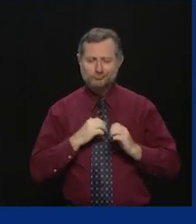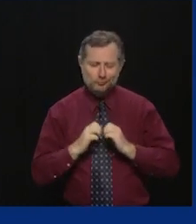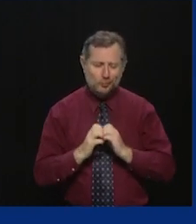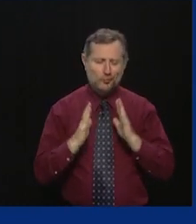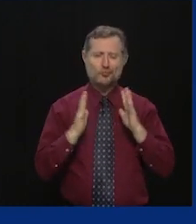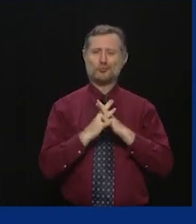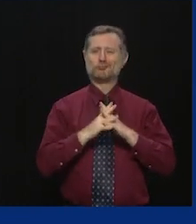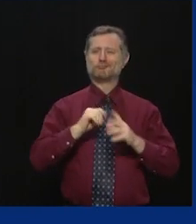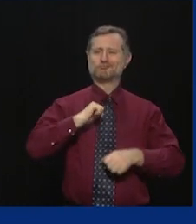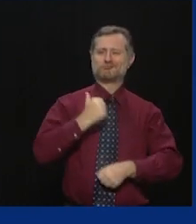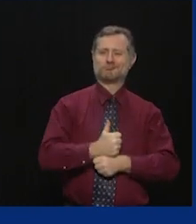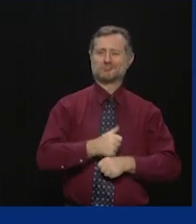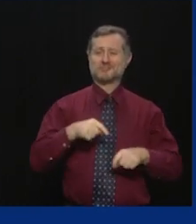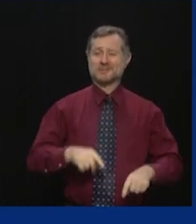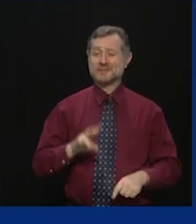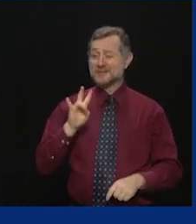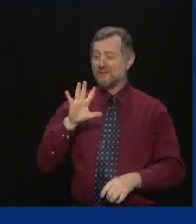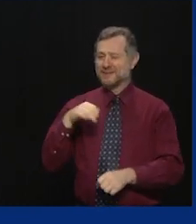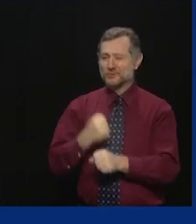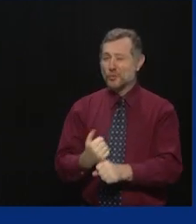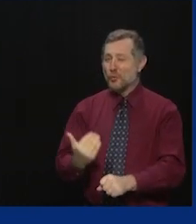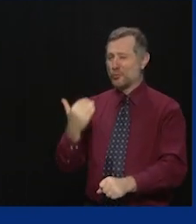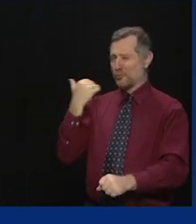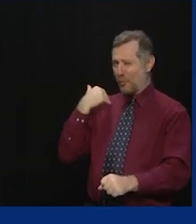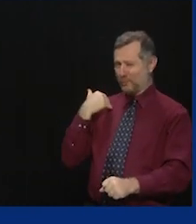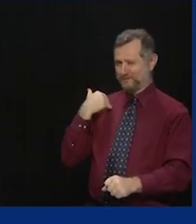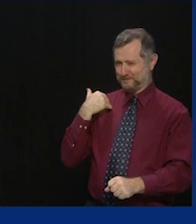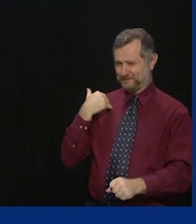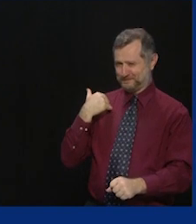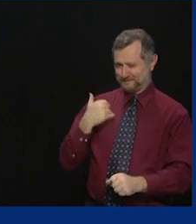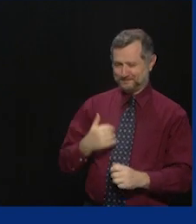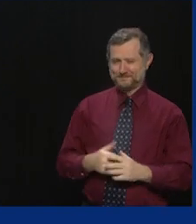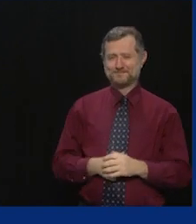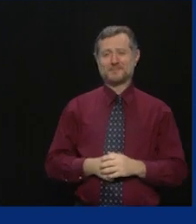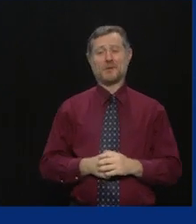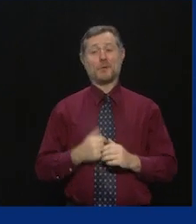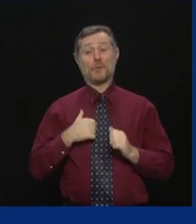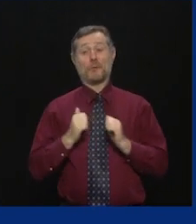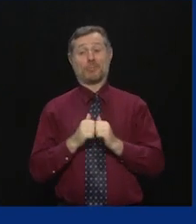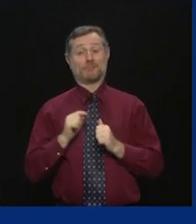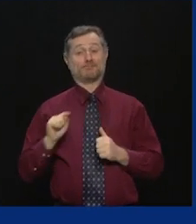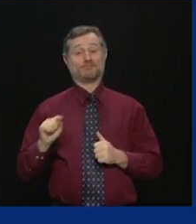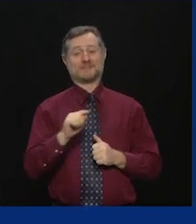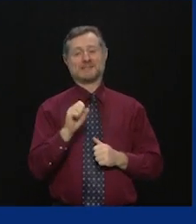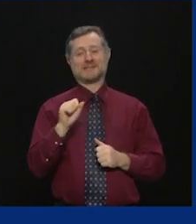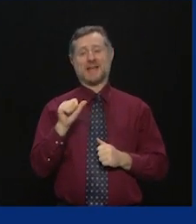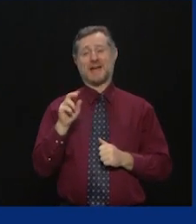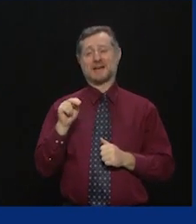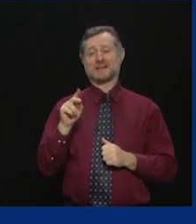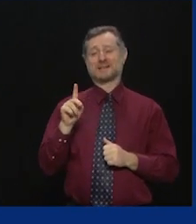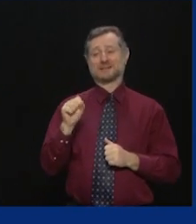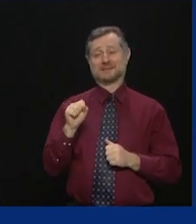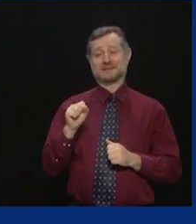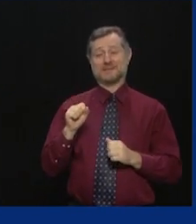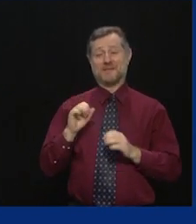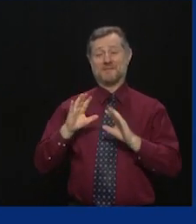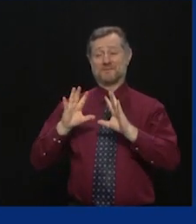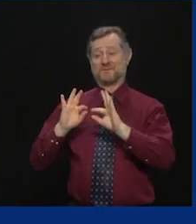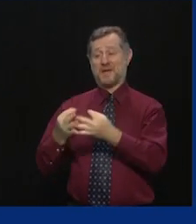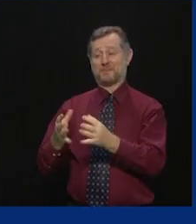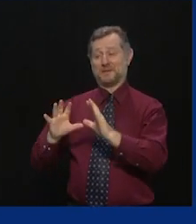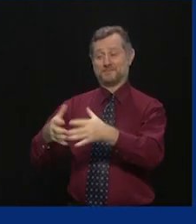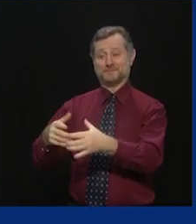years ago. Together with the Sands family, there has been a massive investment in this community in great things that